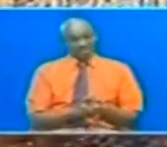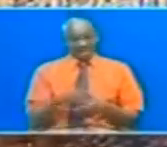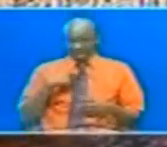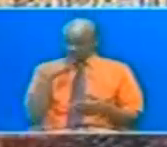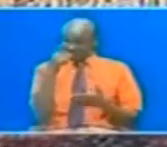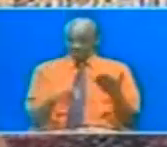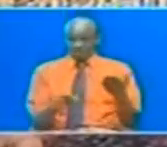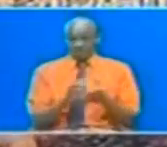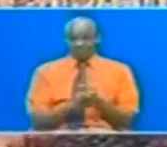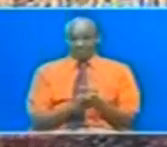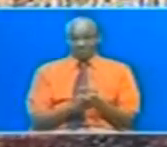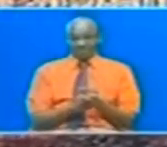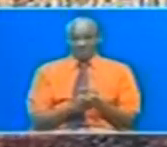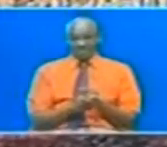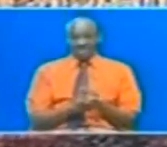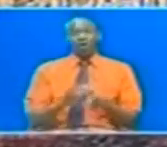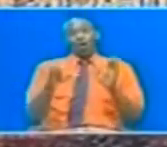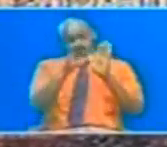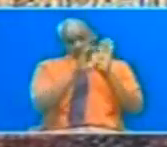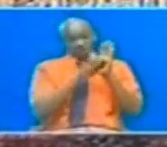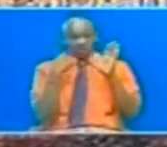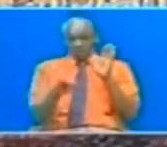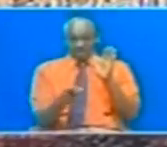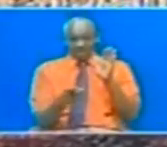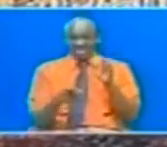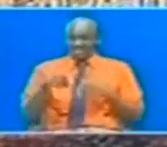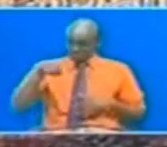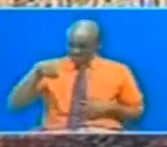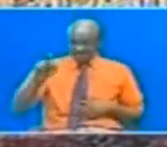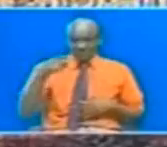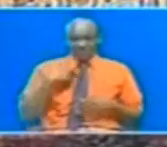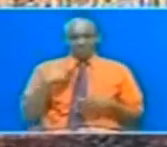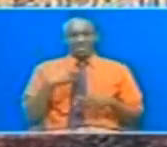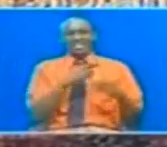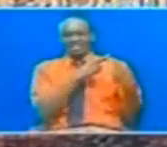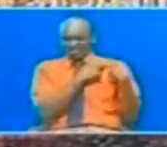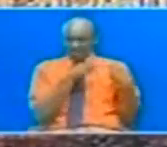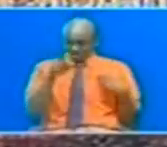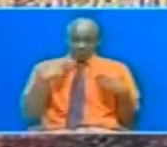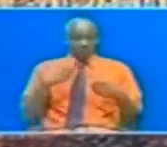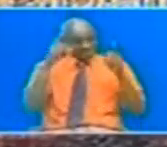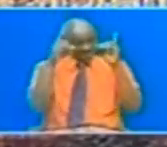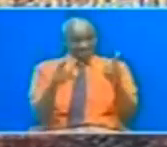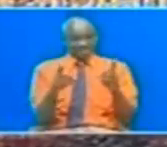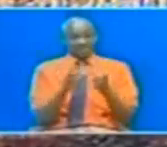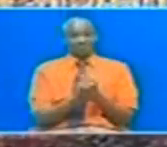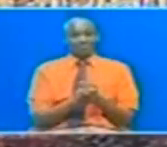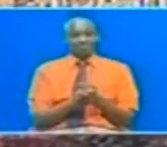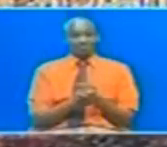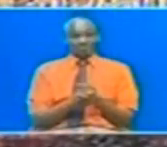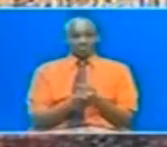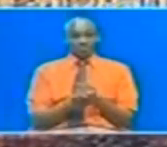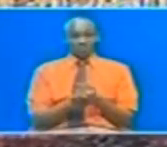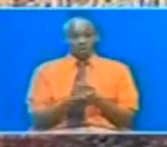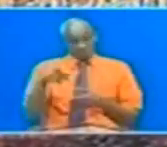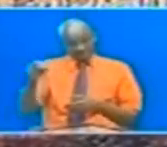business. Yet, constitutionally, it is a body mandated to determine whether what